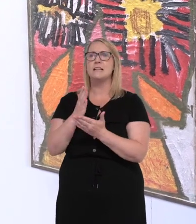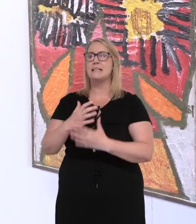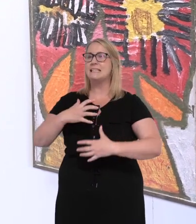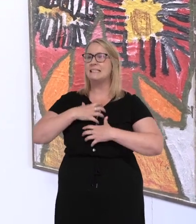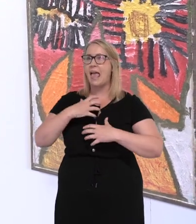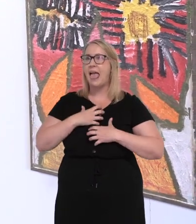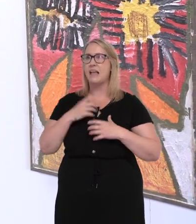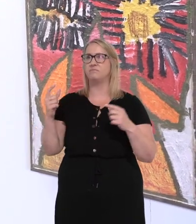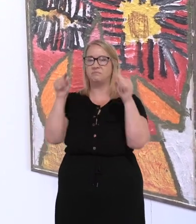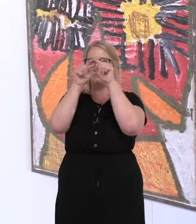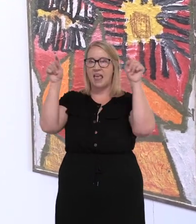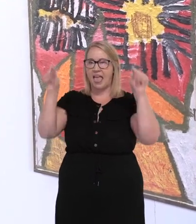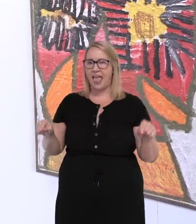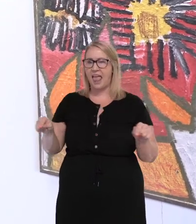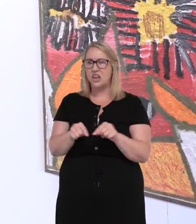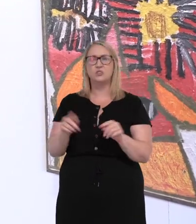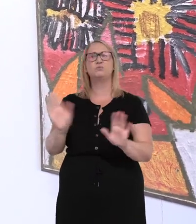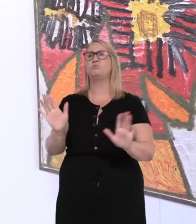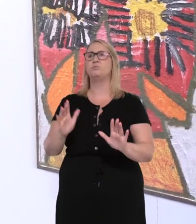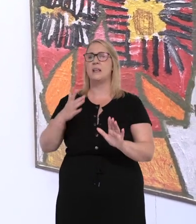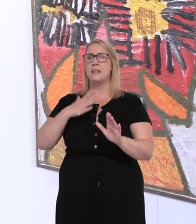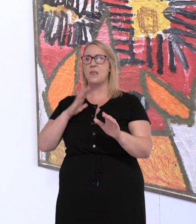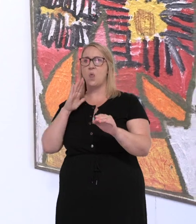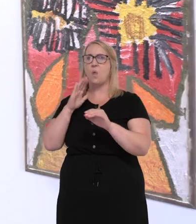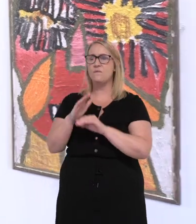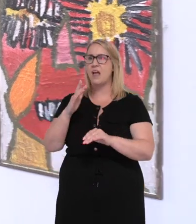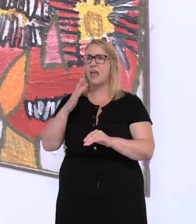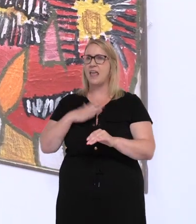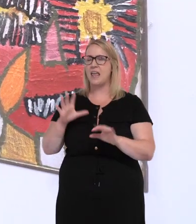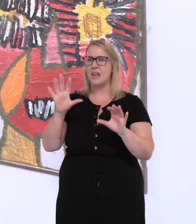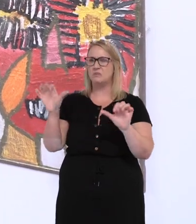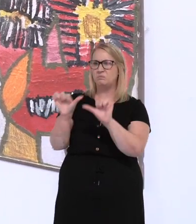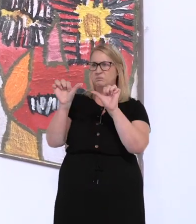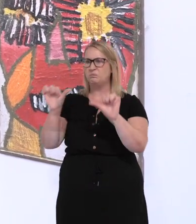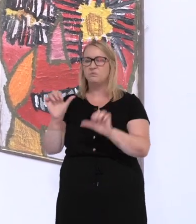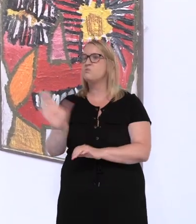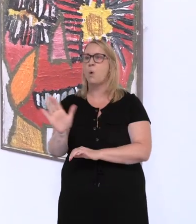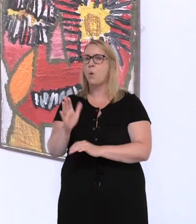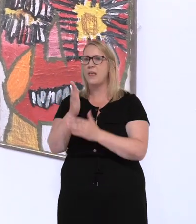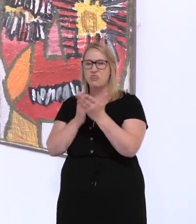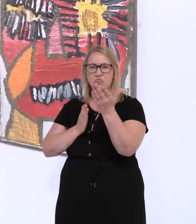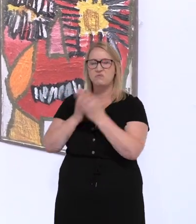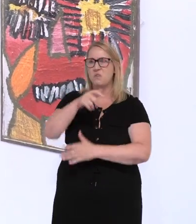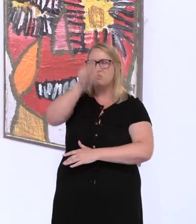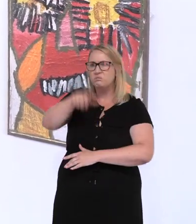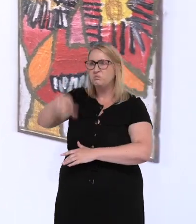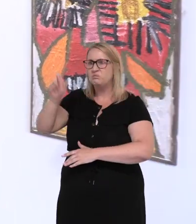where the edge is, this is what I want to depict," and that runs throughout his work.